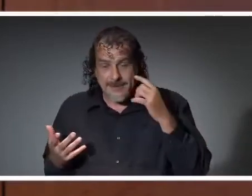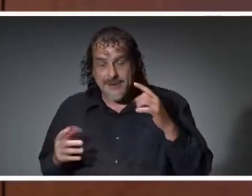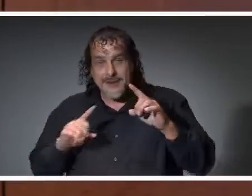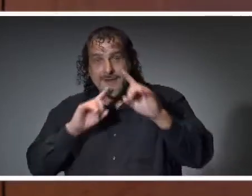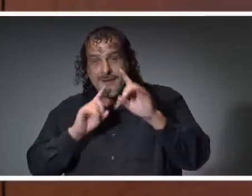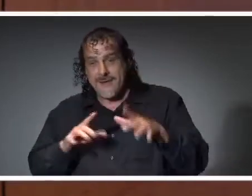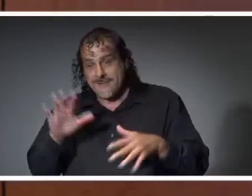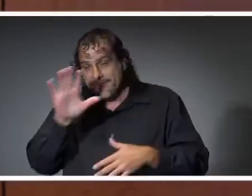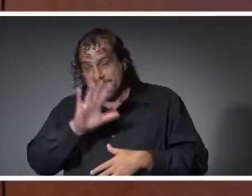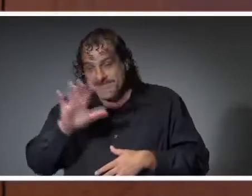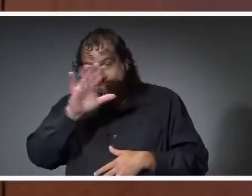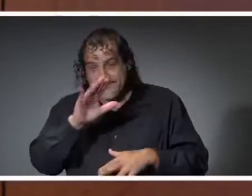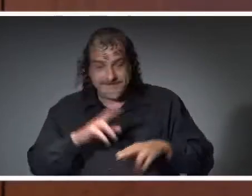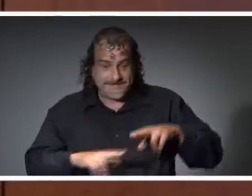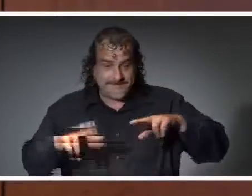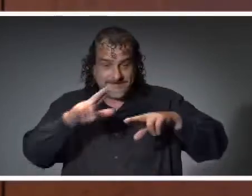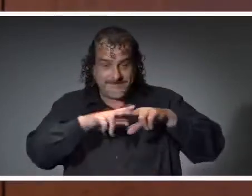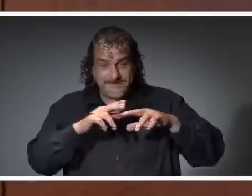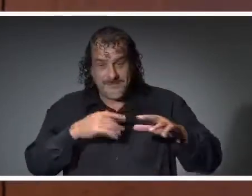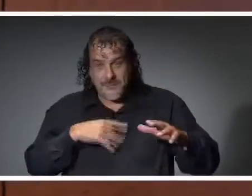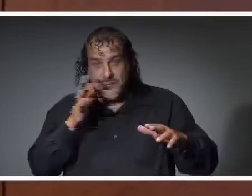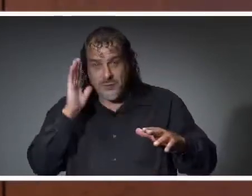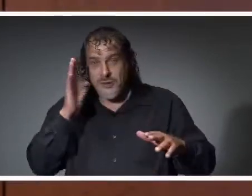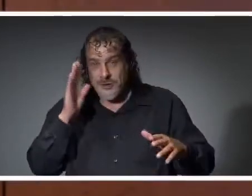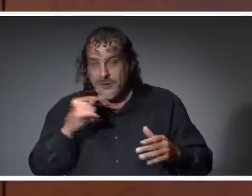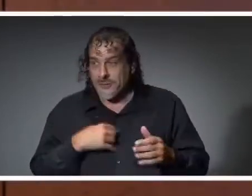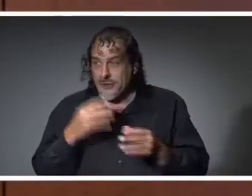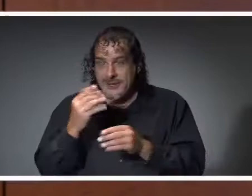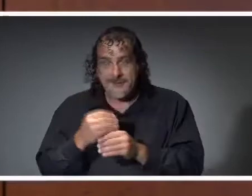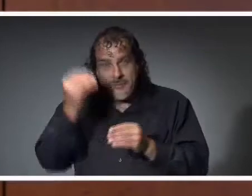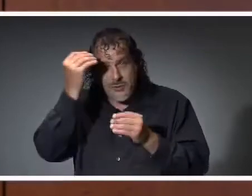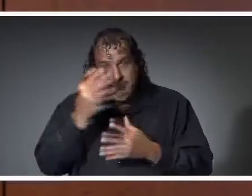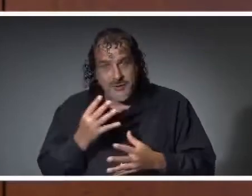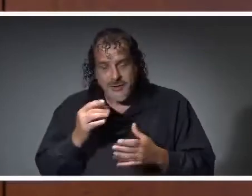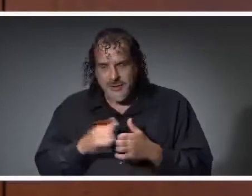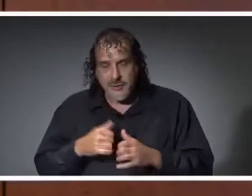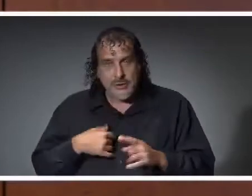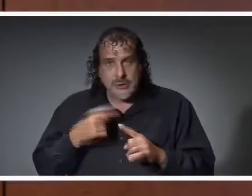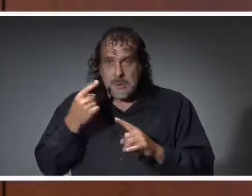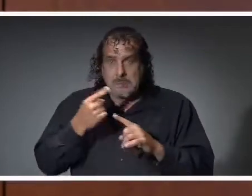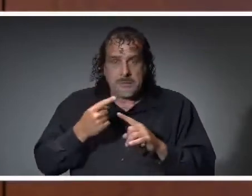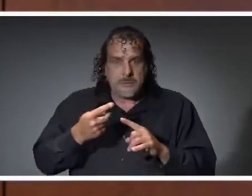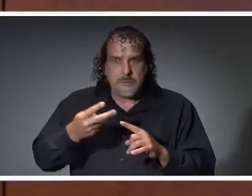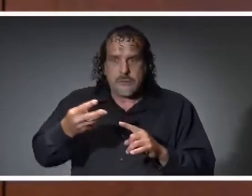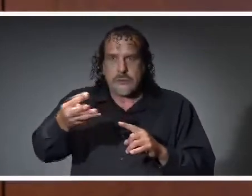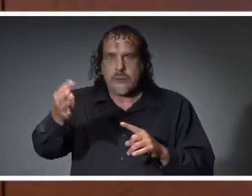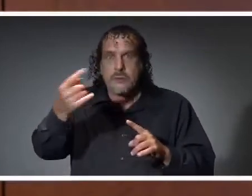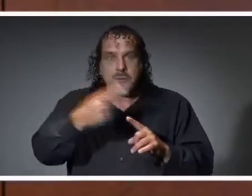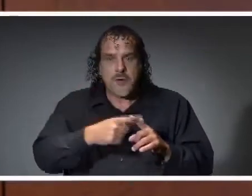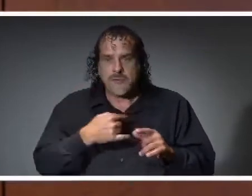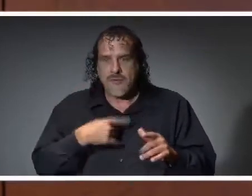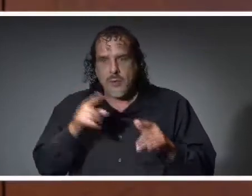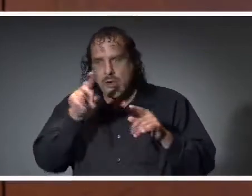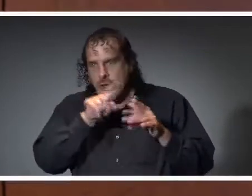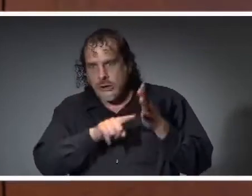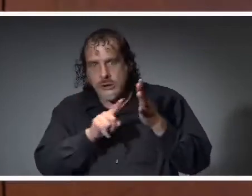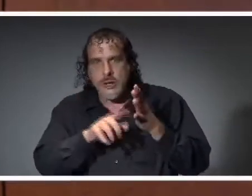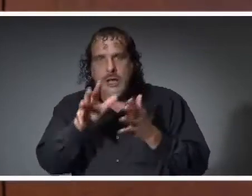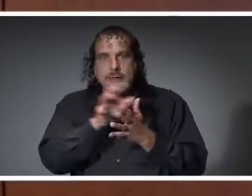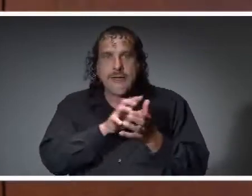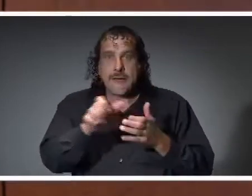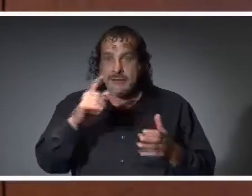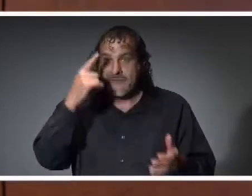and estimates are likely to increase as more data comes in, and as a reminder, it was months before we could even get in and do damage assessments for